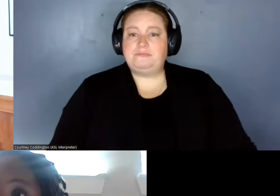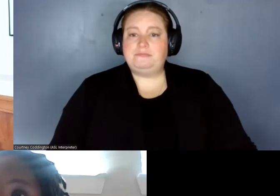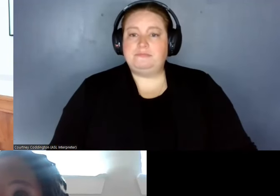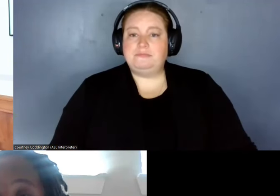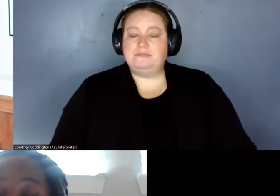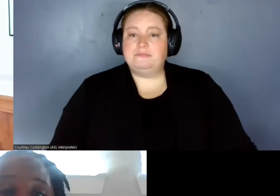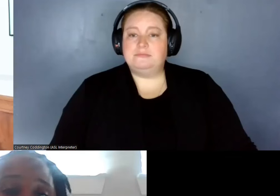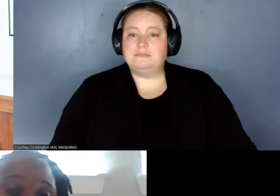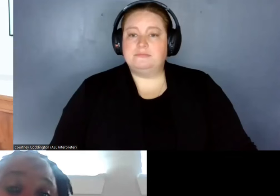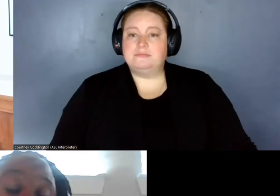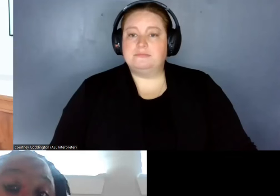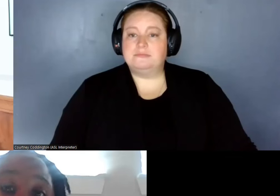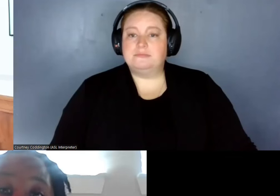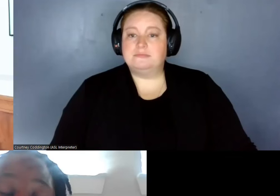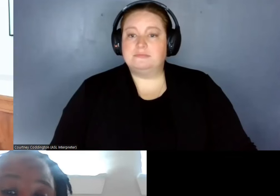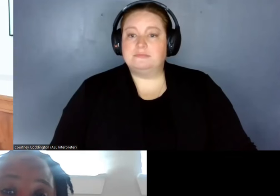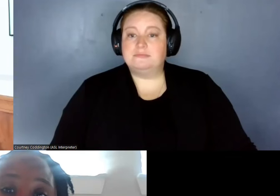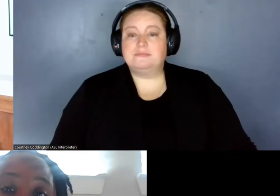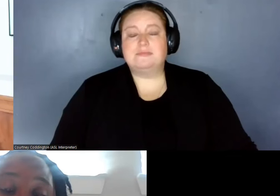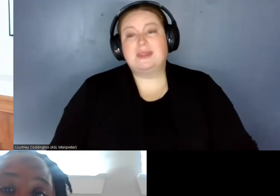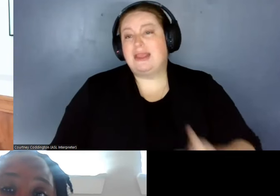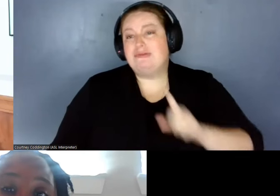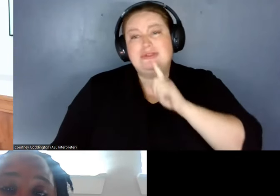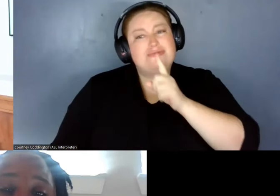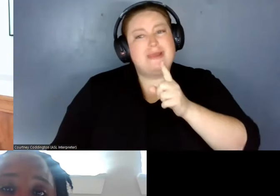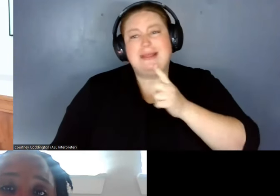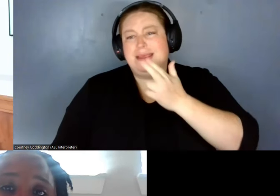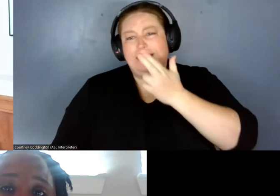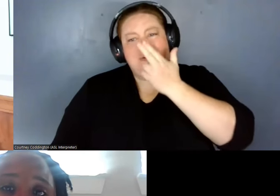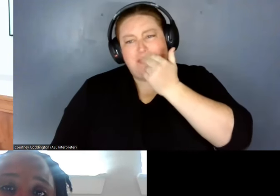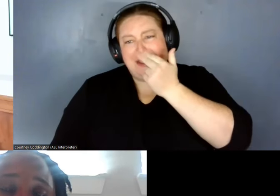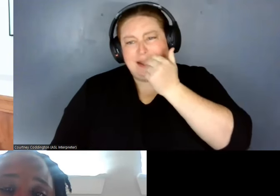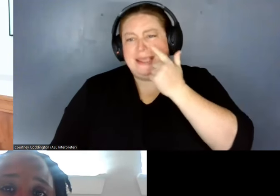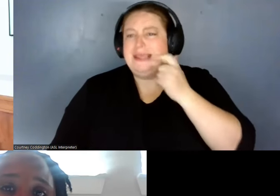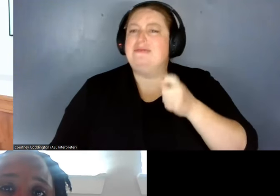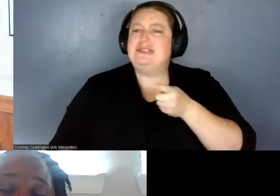He was very witty. He was the jokester of our family.